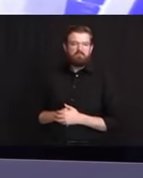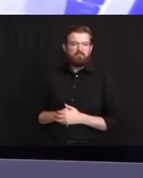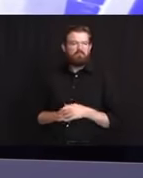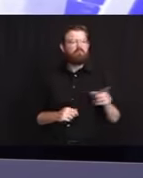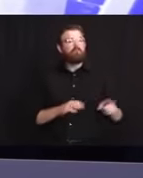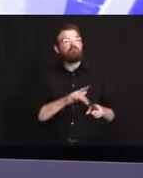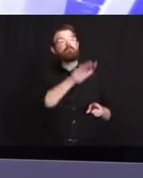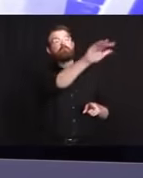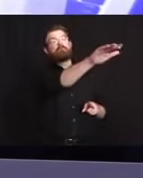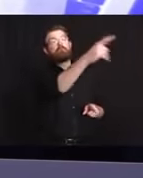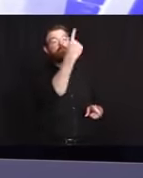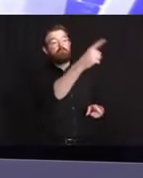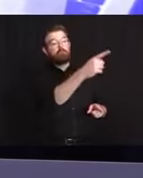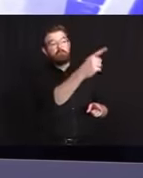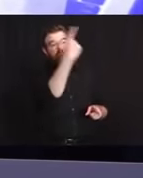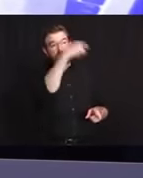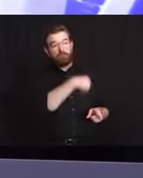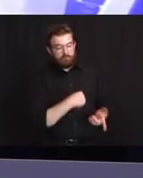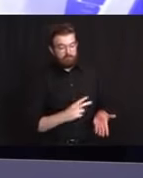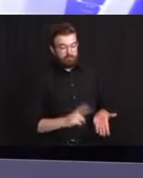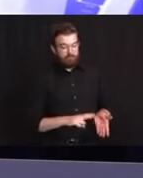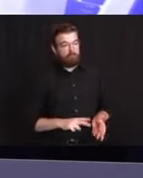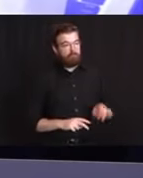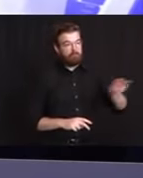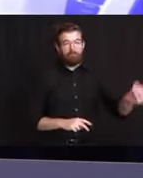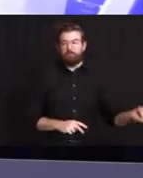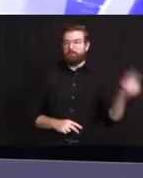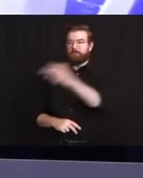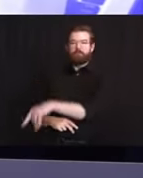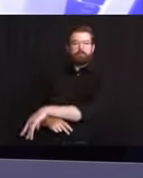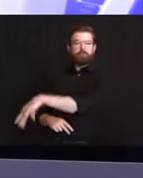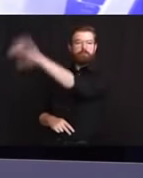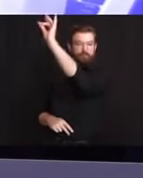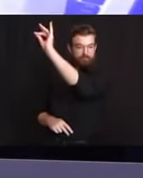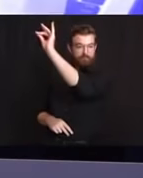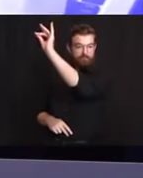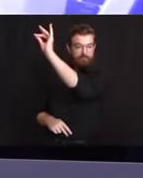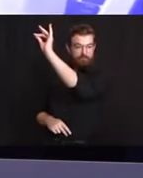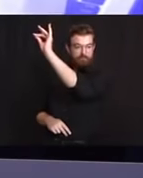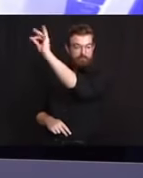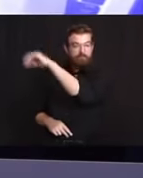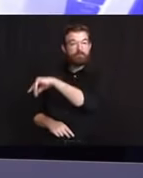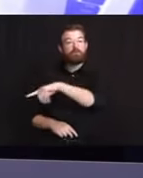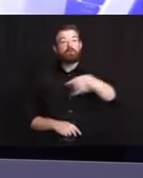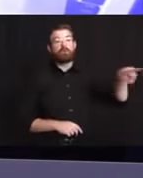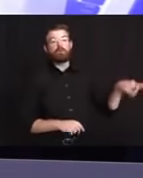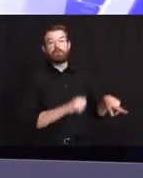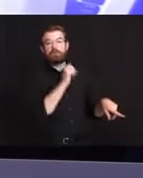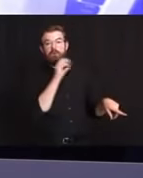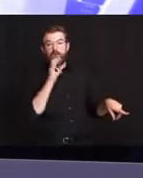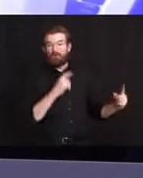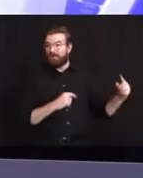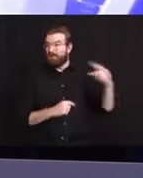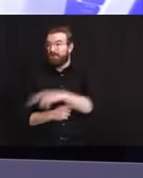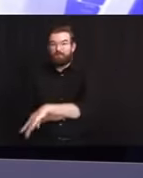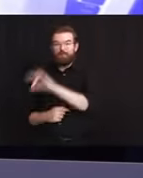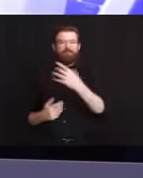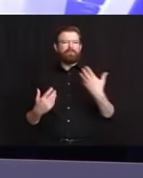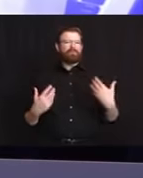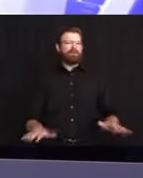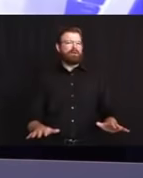Additional precautions are being made for seniors. All certifications and recertifications will be done remotely by the